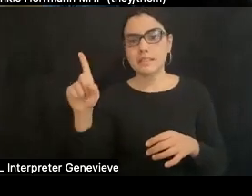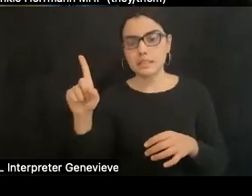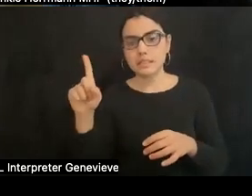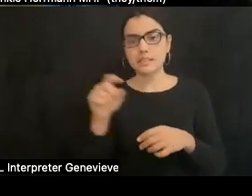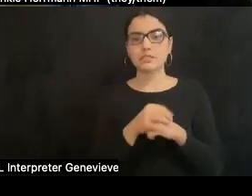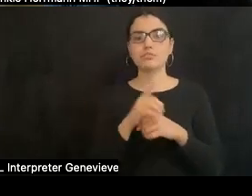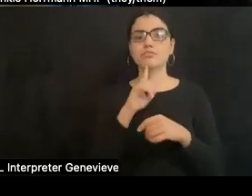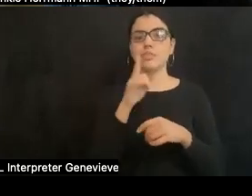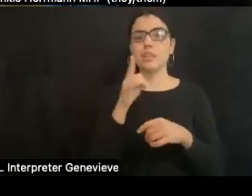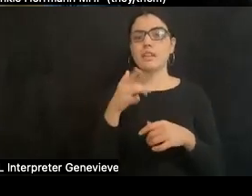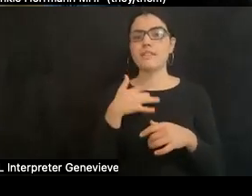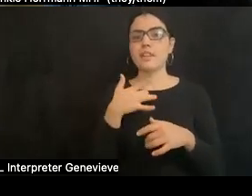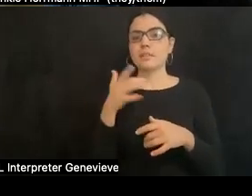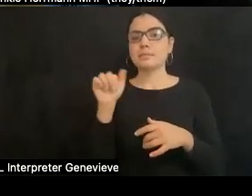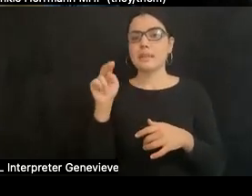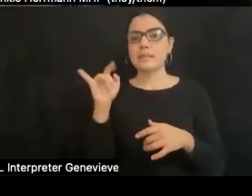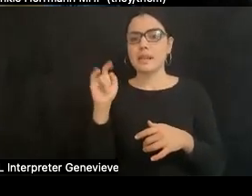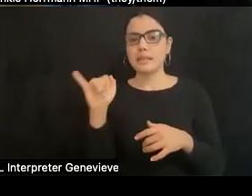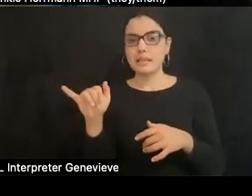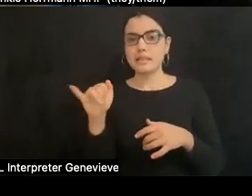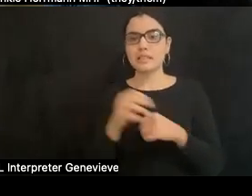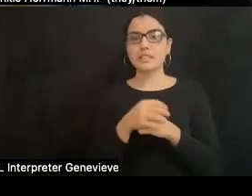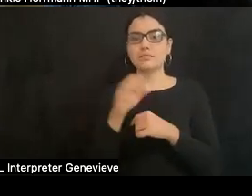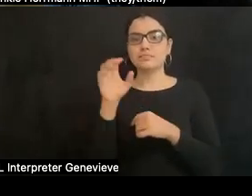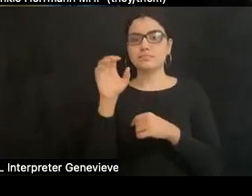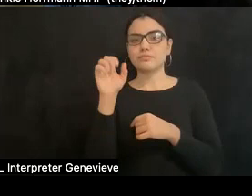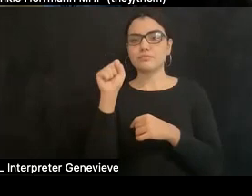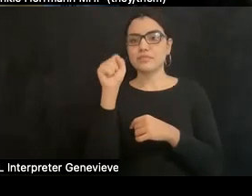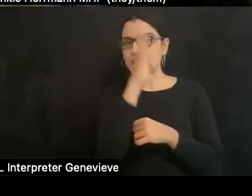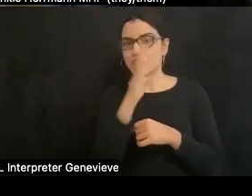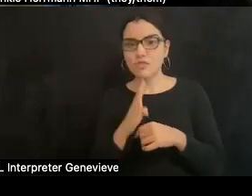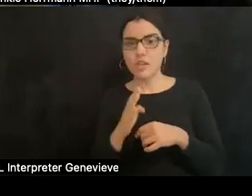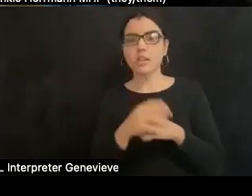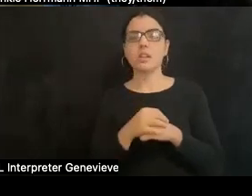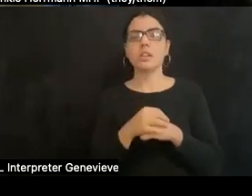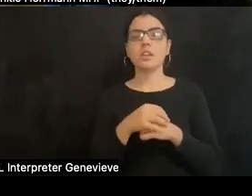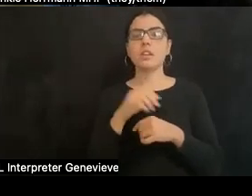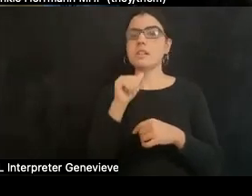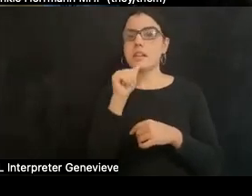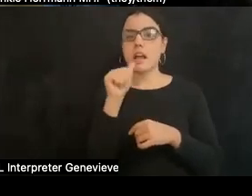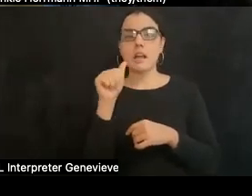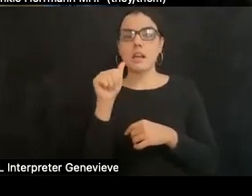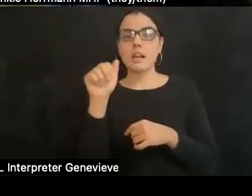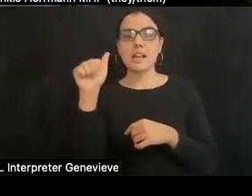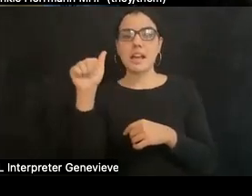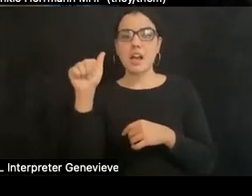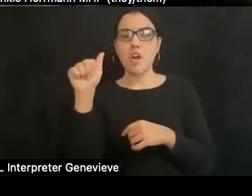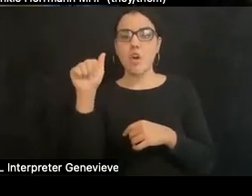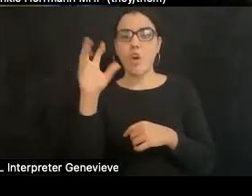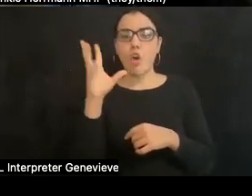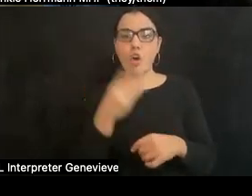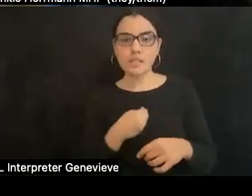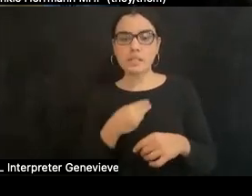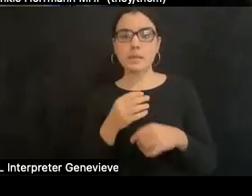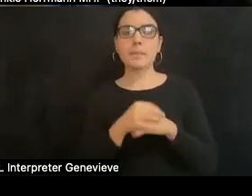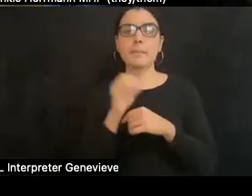generalized anxiety disorder, schizoaffective disorder, but not things like autism or what are kind of in their